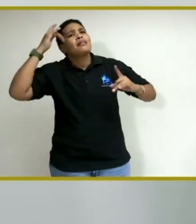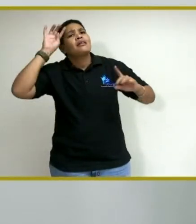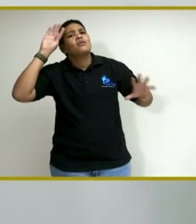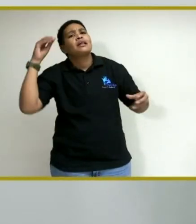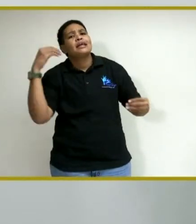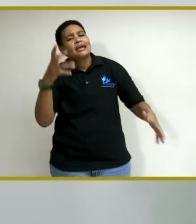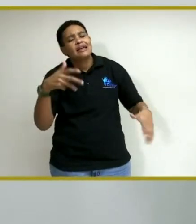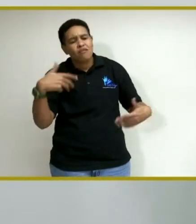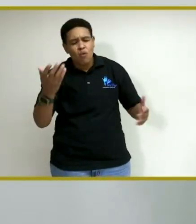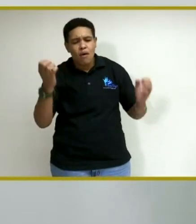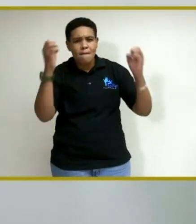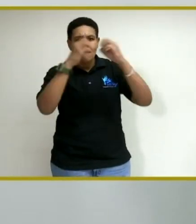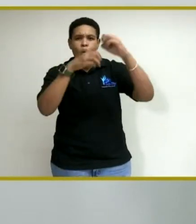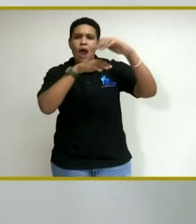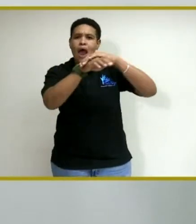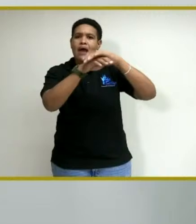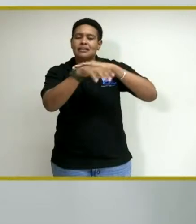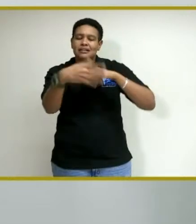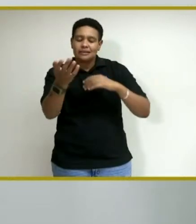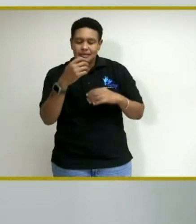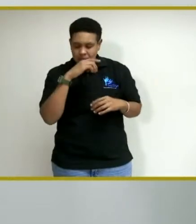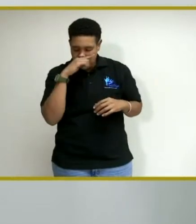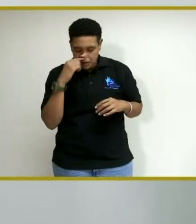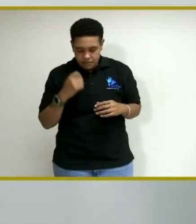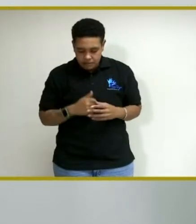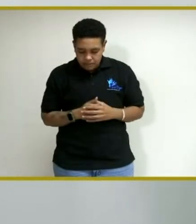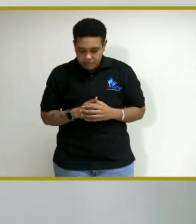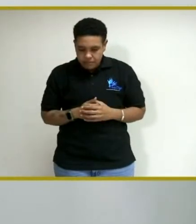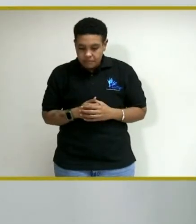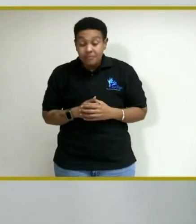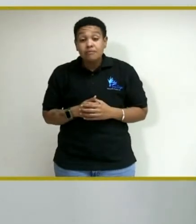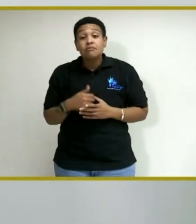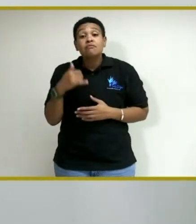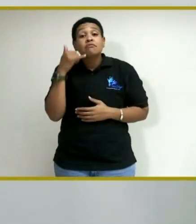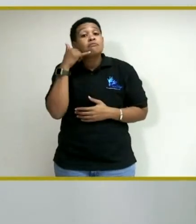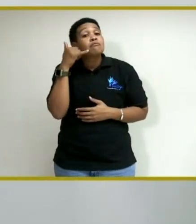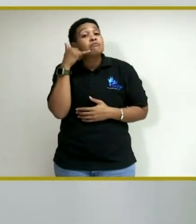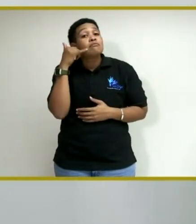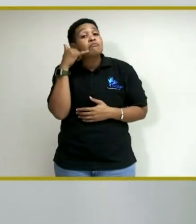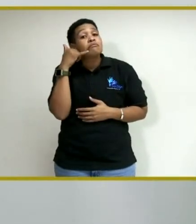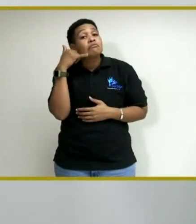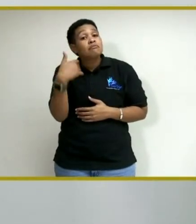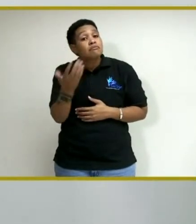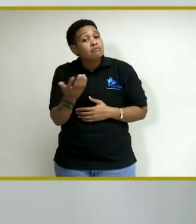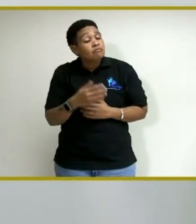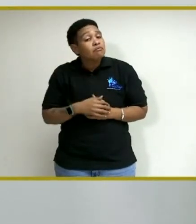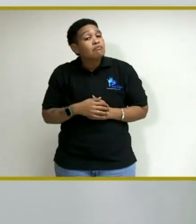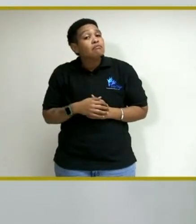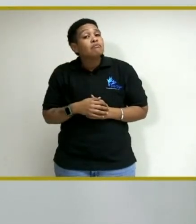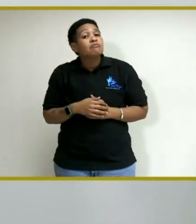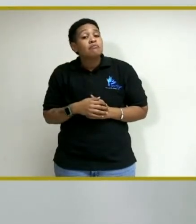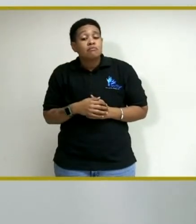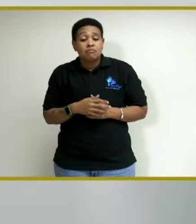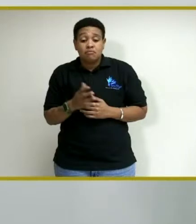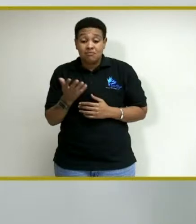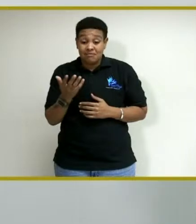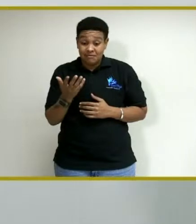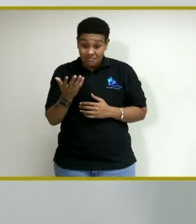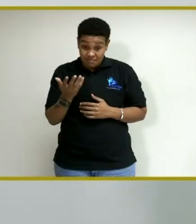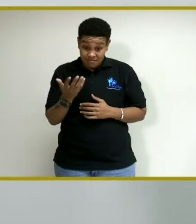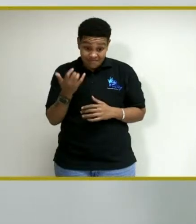greater access. So mobile units, for example, sending them out into a